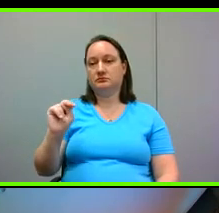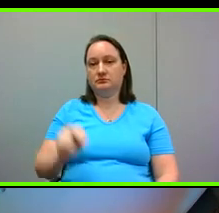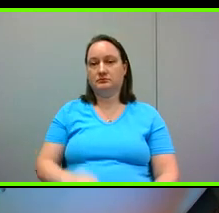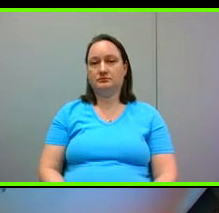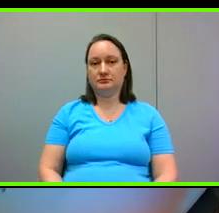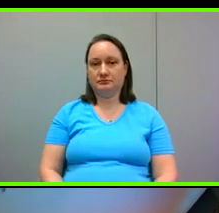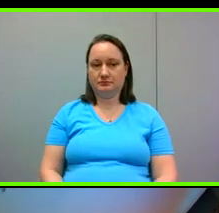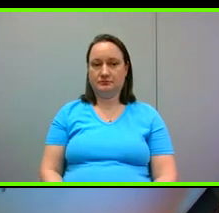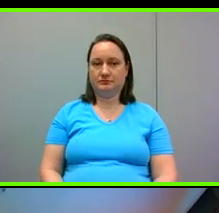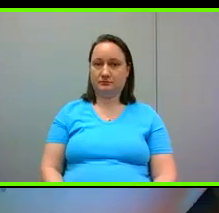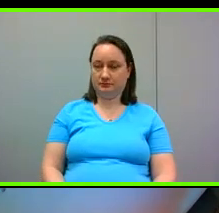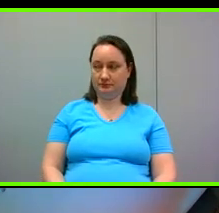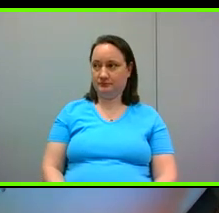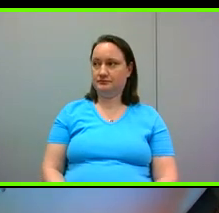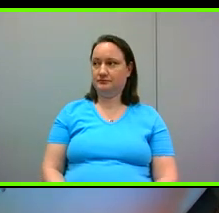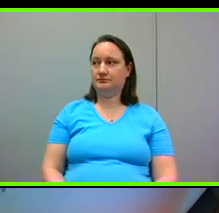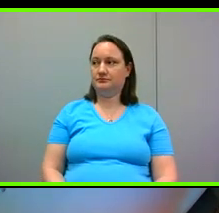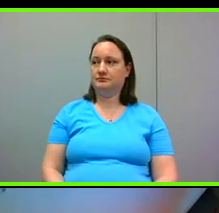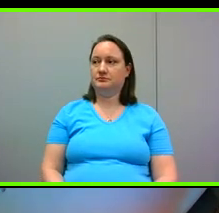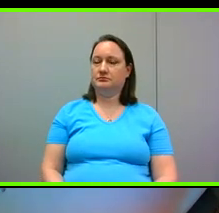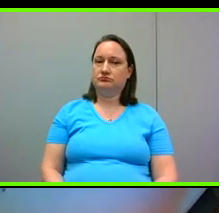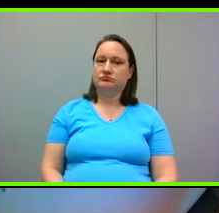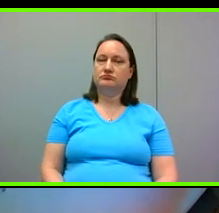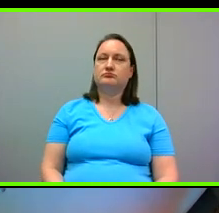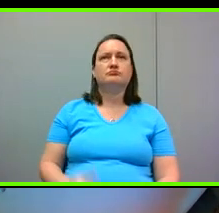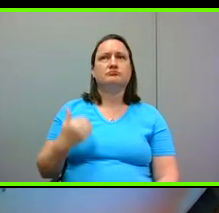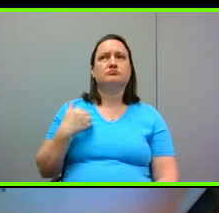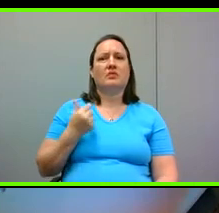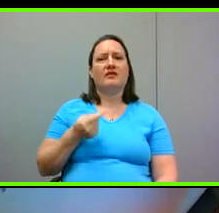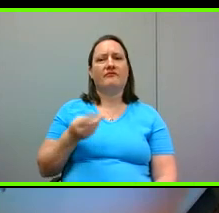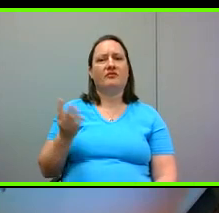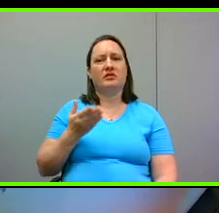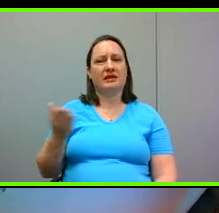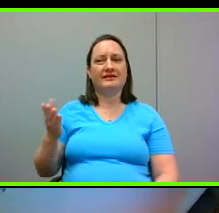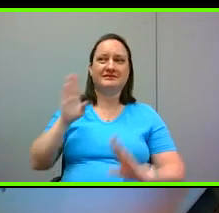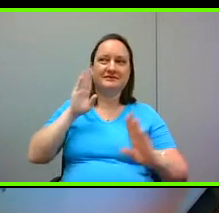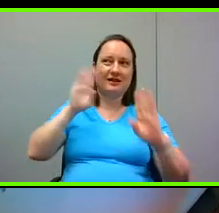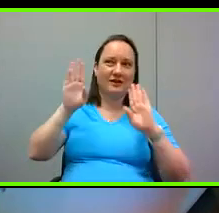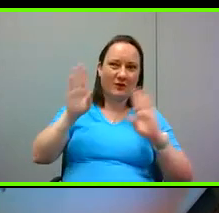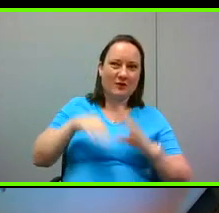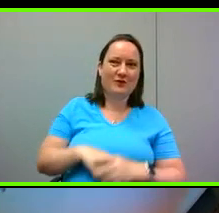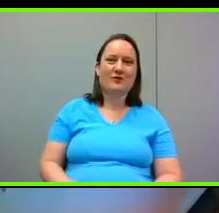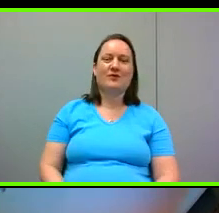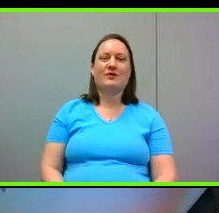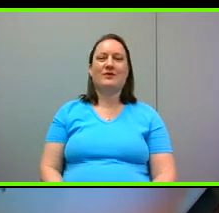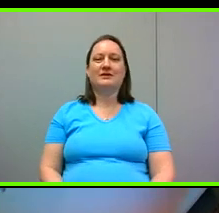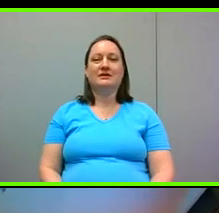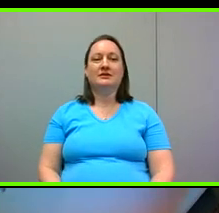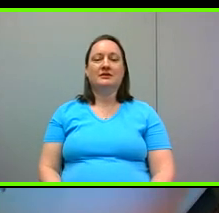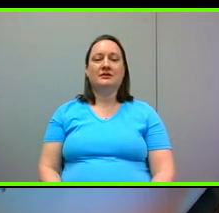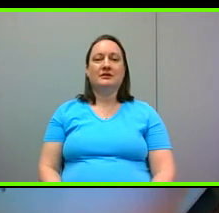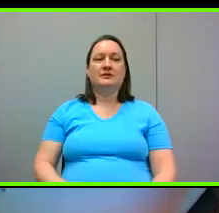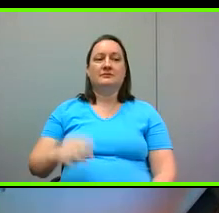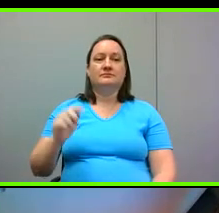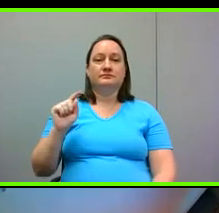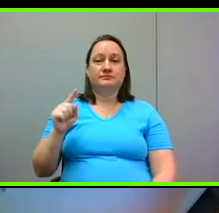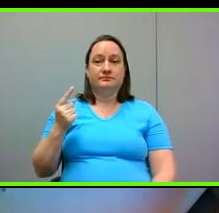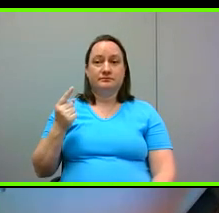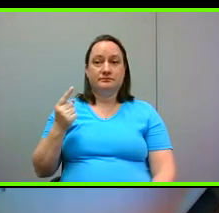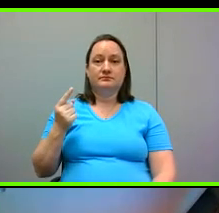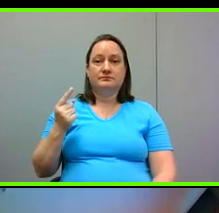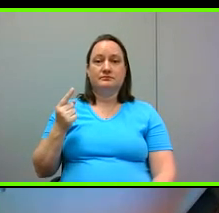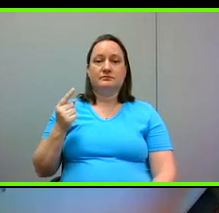All right, so I've got a few things, and hello to everybody. First, with me working